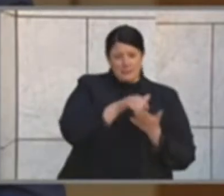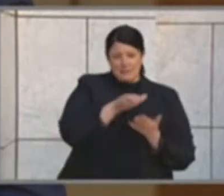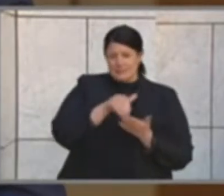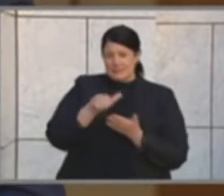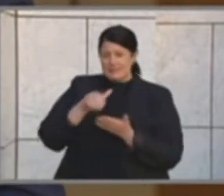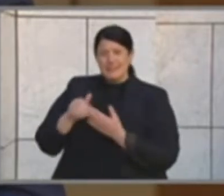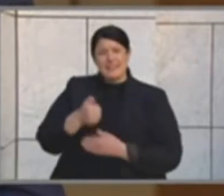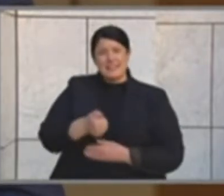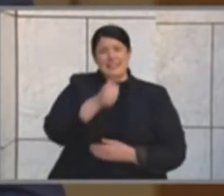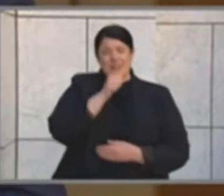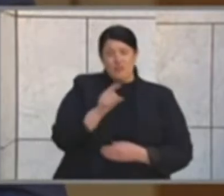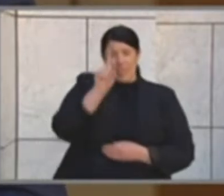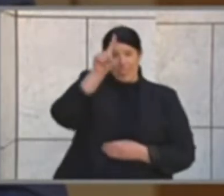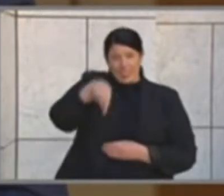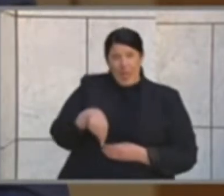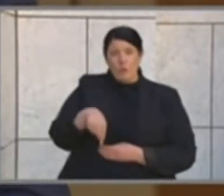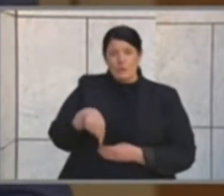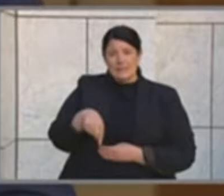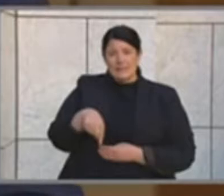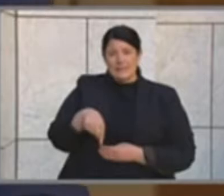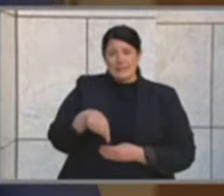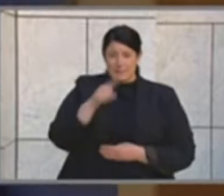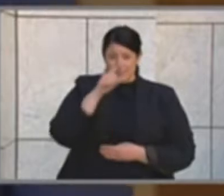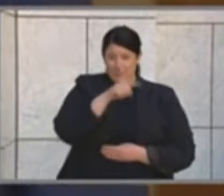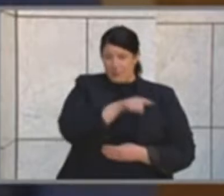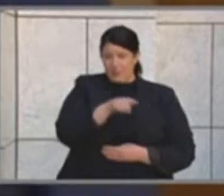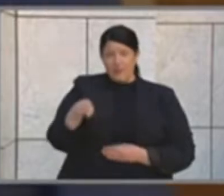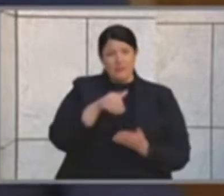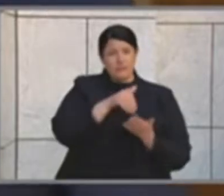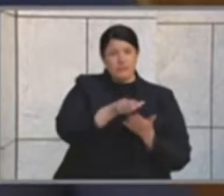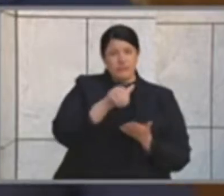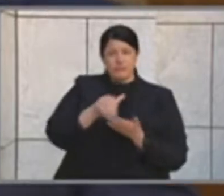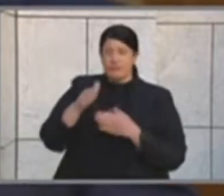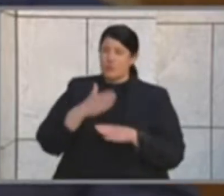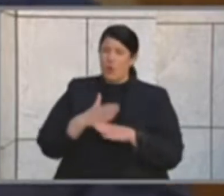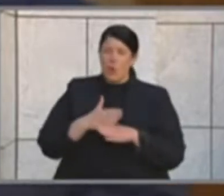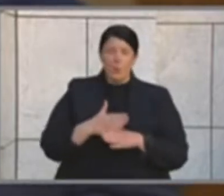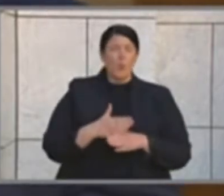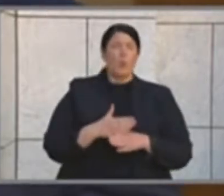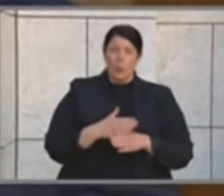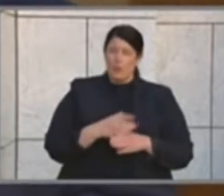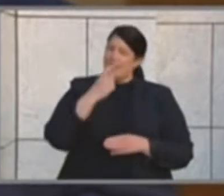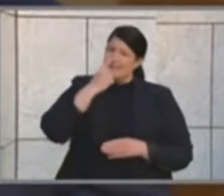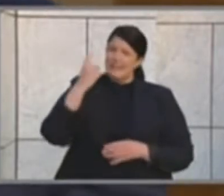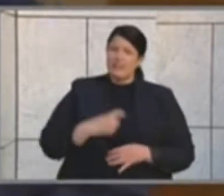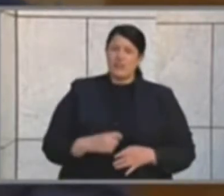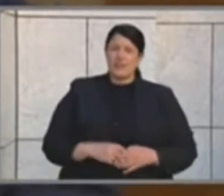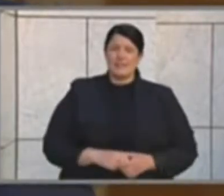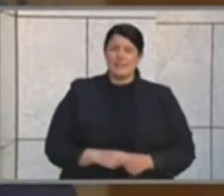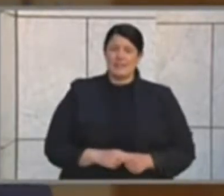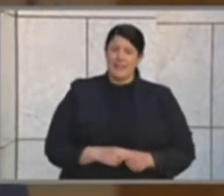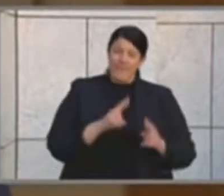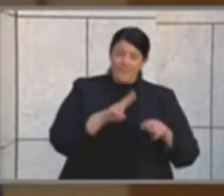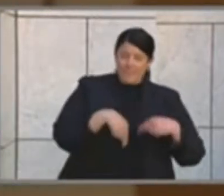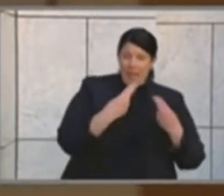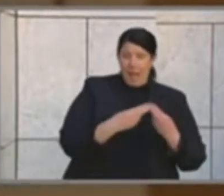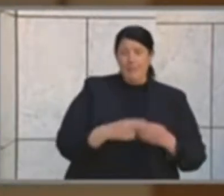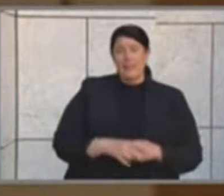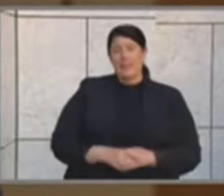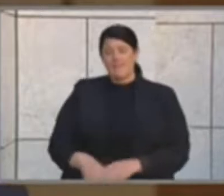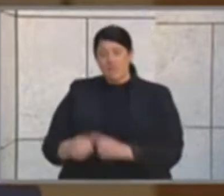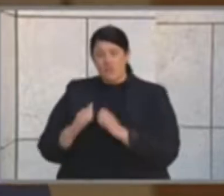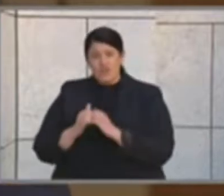some 600,000 fewer Australians in a job is heartbreaking. These are families, these are friends, these